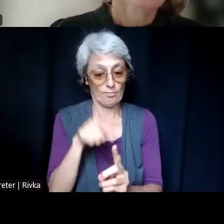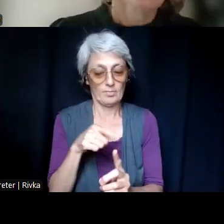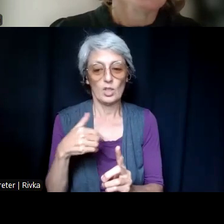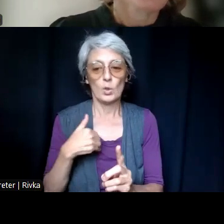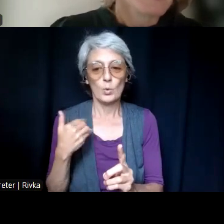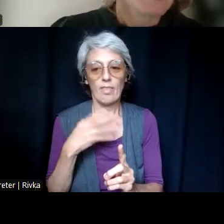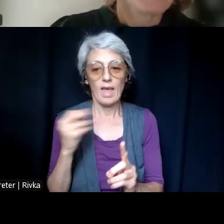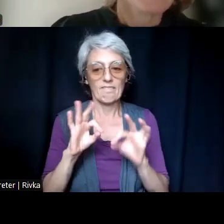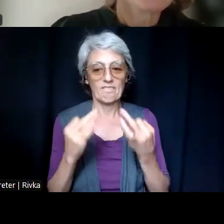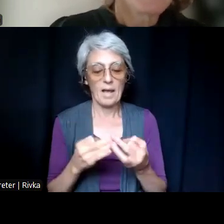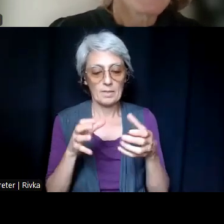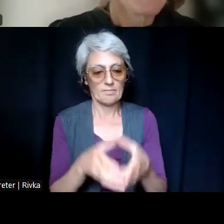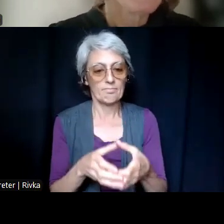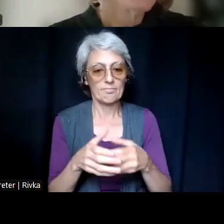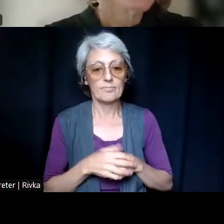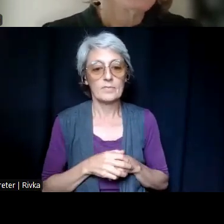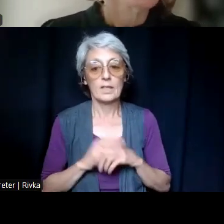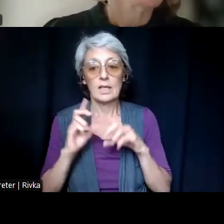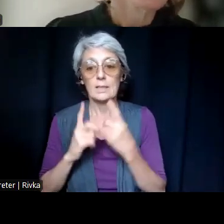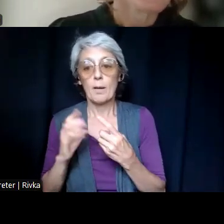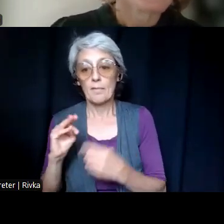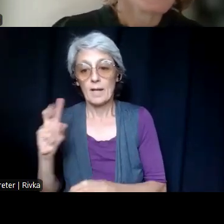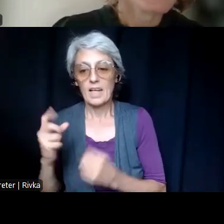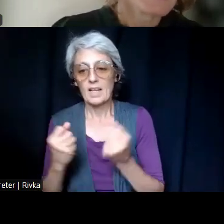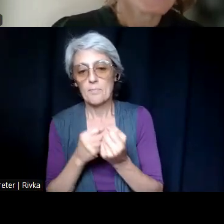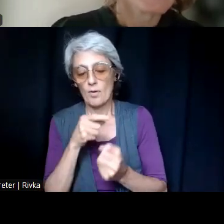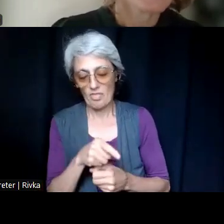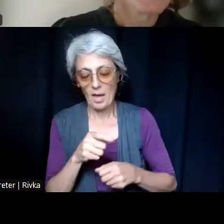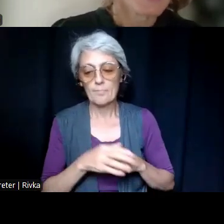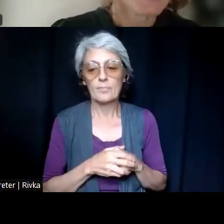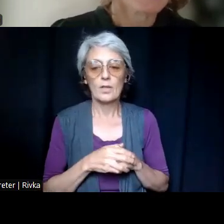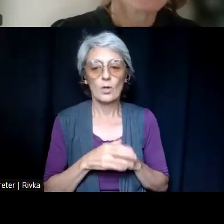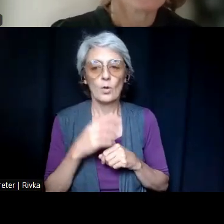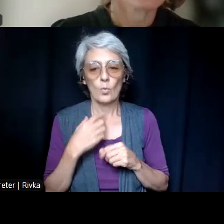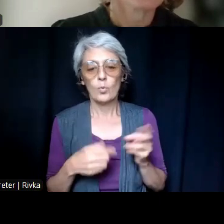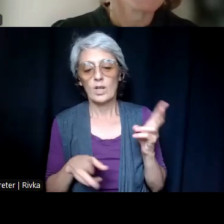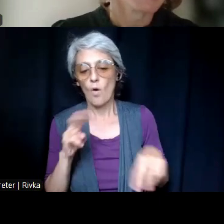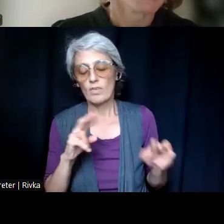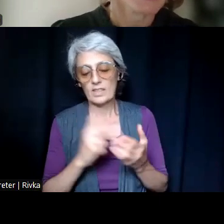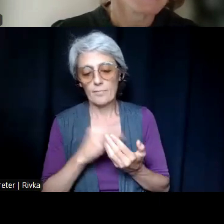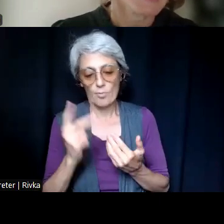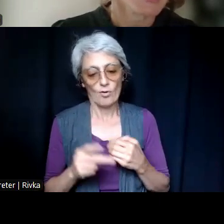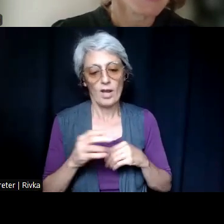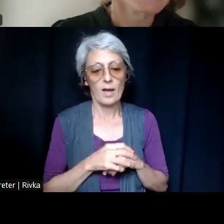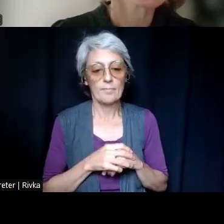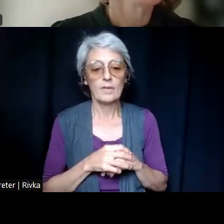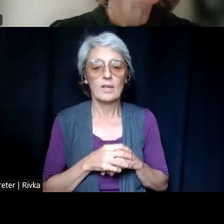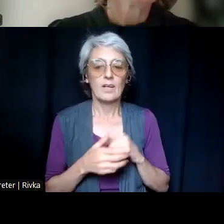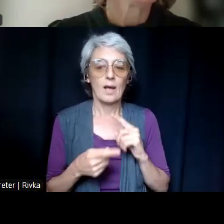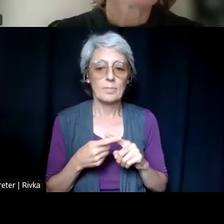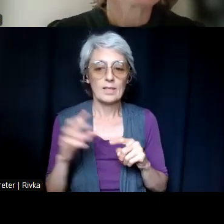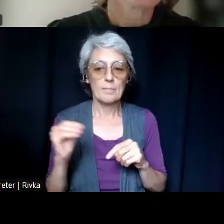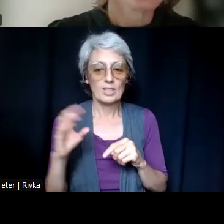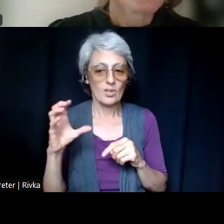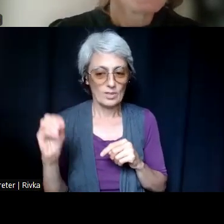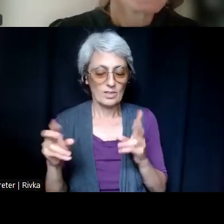by, of course, the Department of Medicaid, and we provide that oversight of the program and of our managed care organizations.